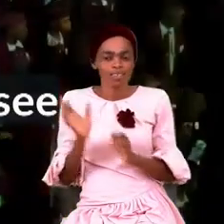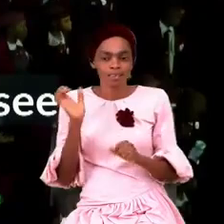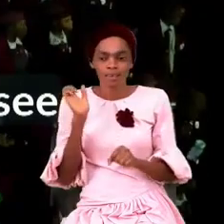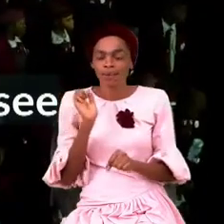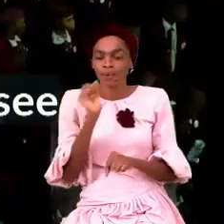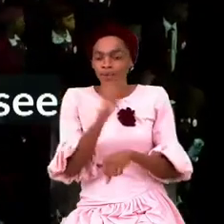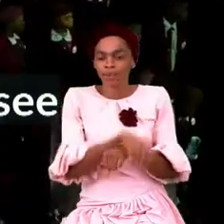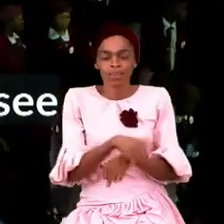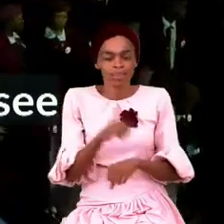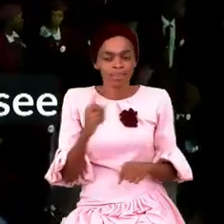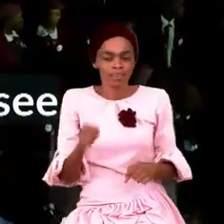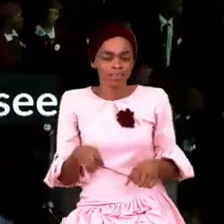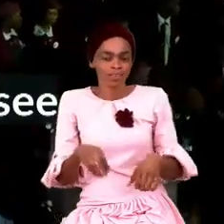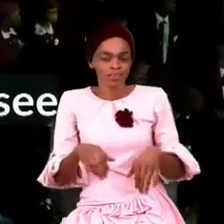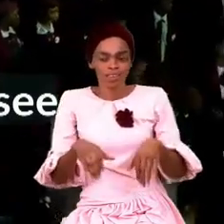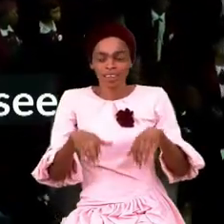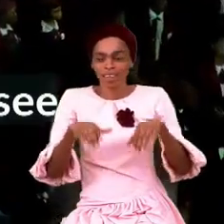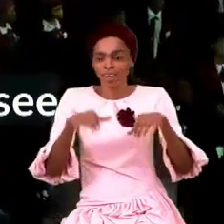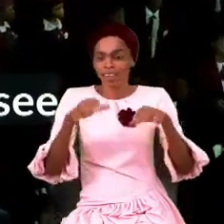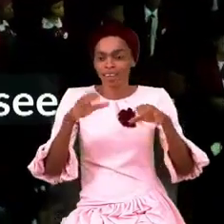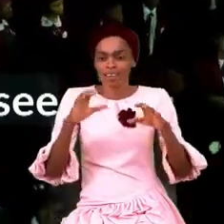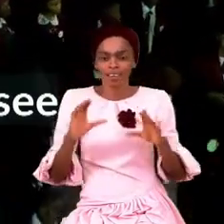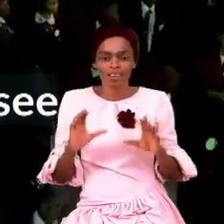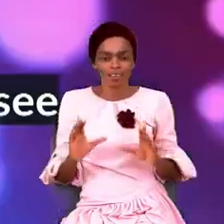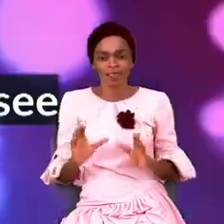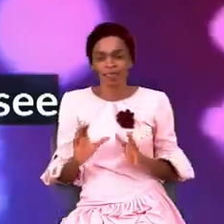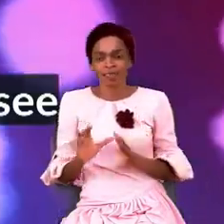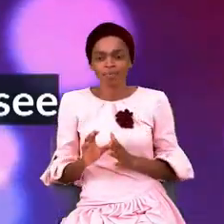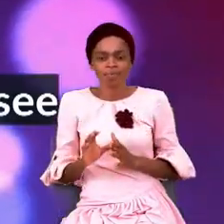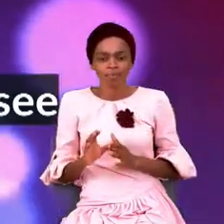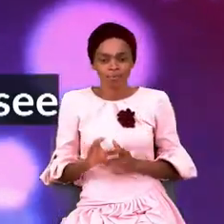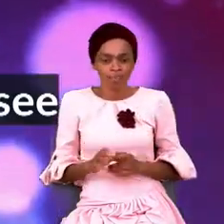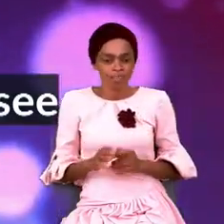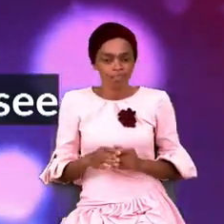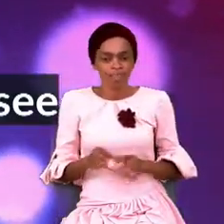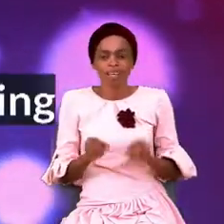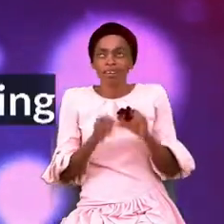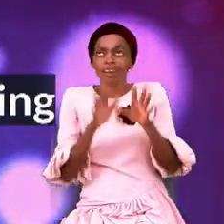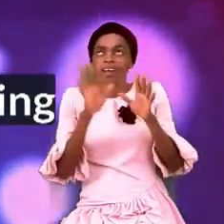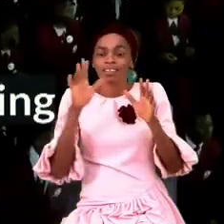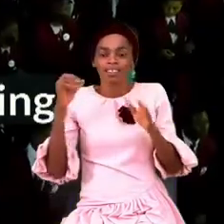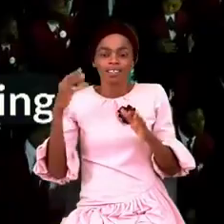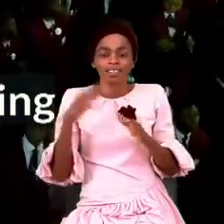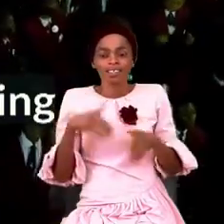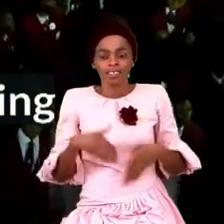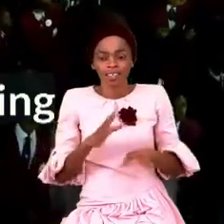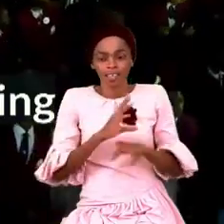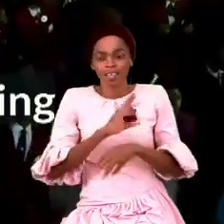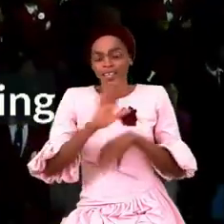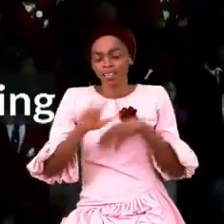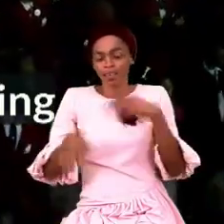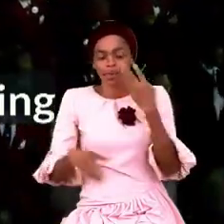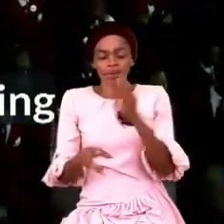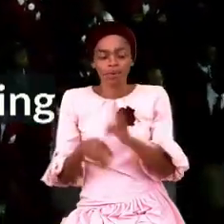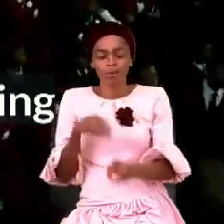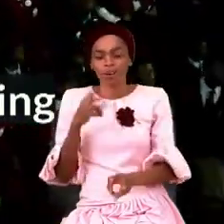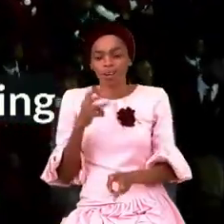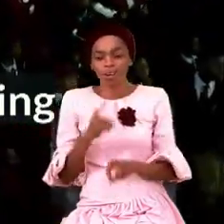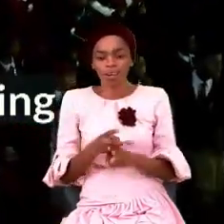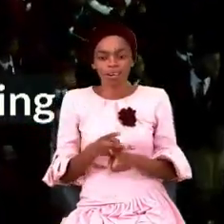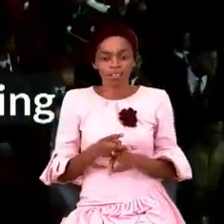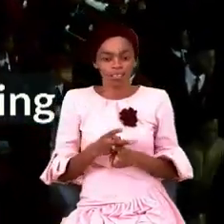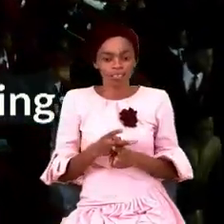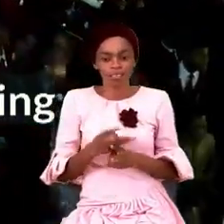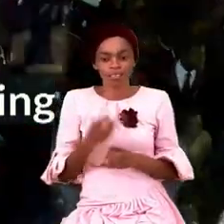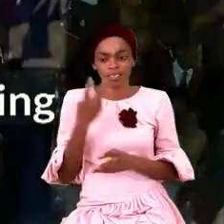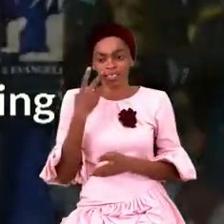and let the whole world see. We're singing for the glory